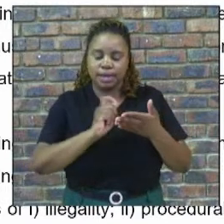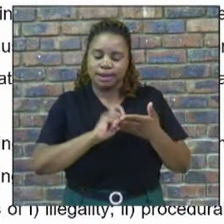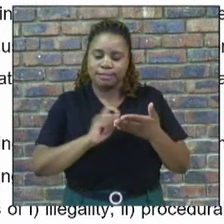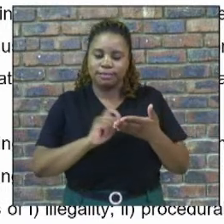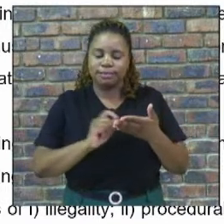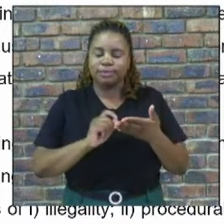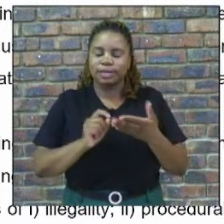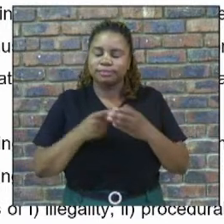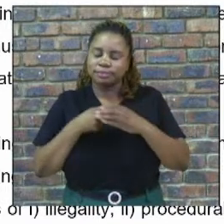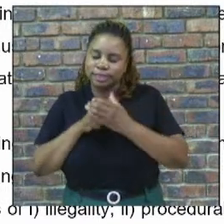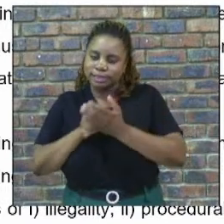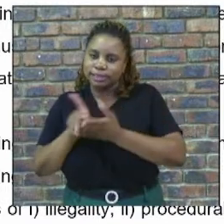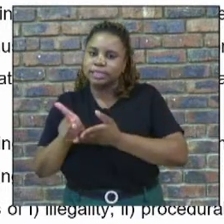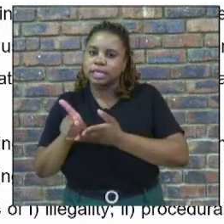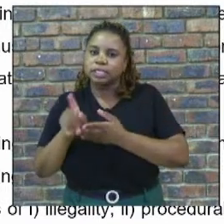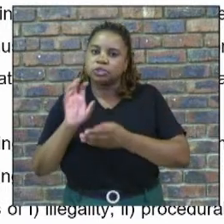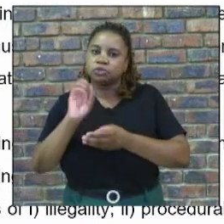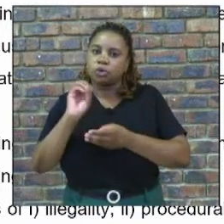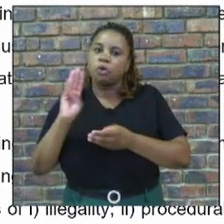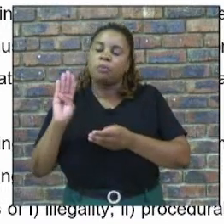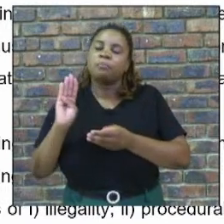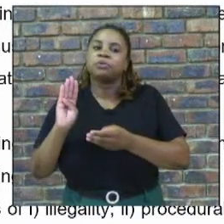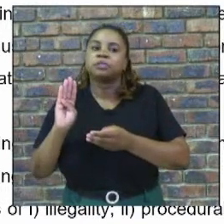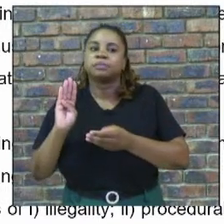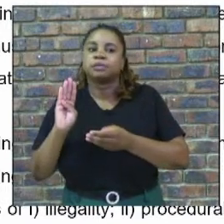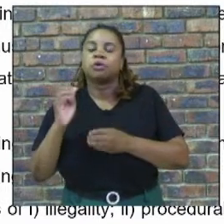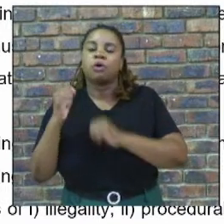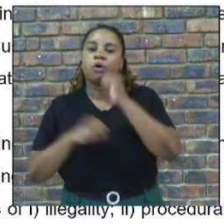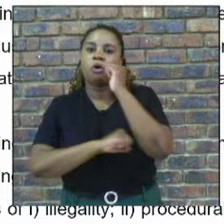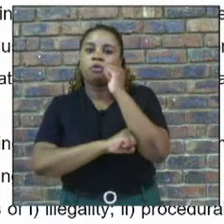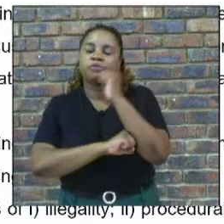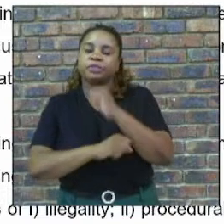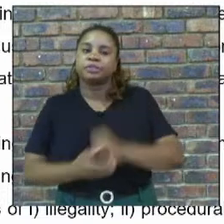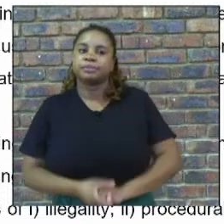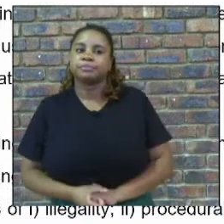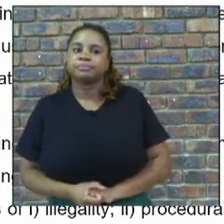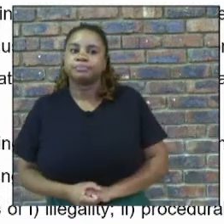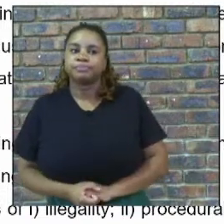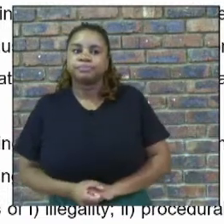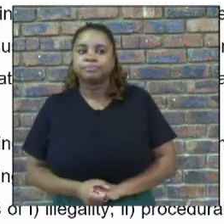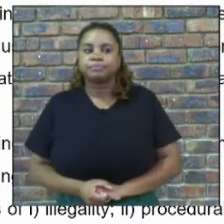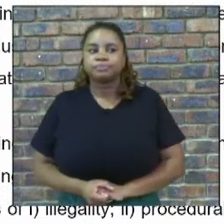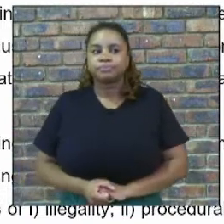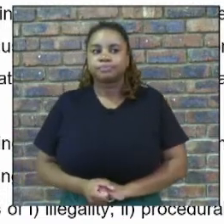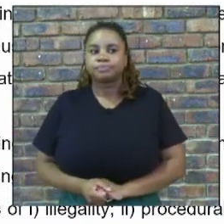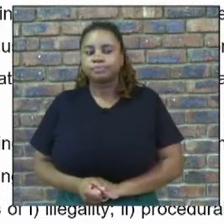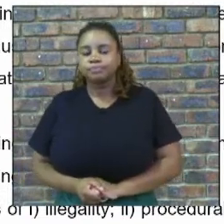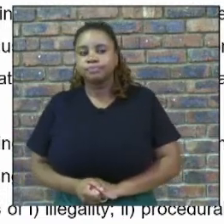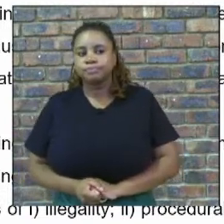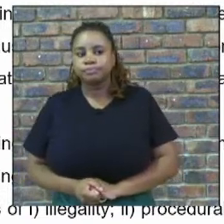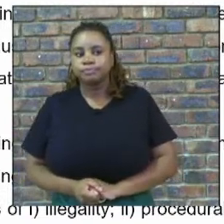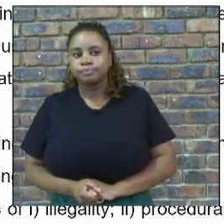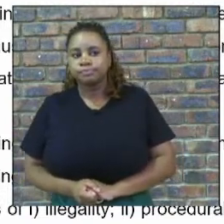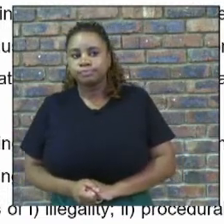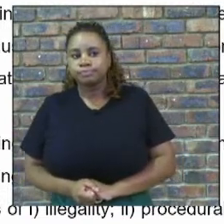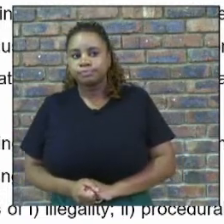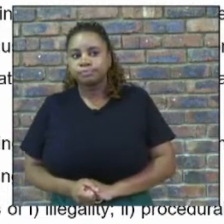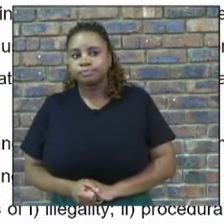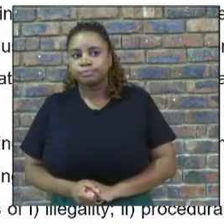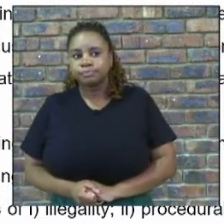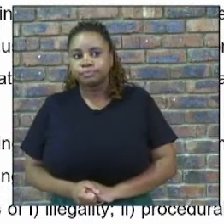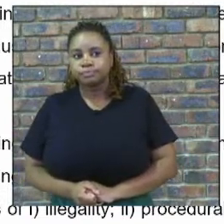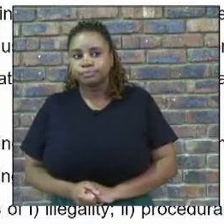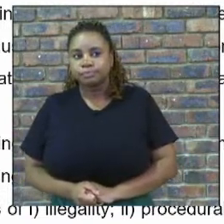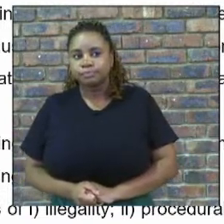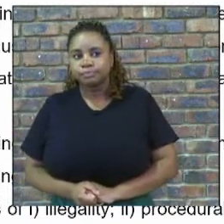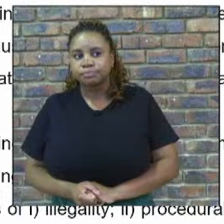in the matter had it been heard by a court of law. Determinations by the Ombudsman are